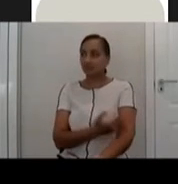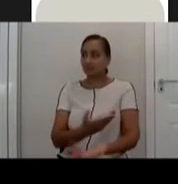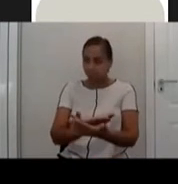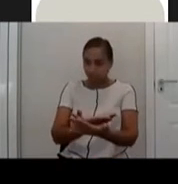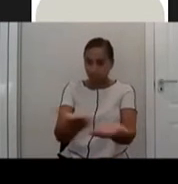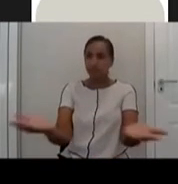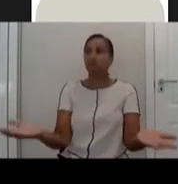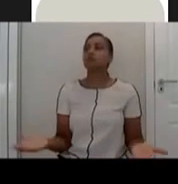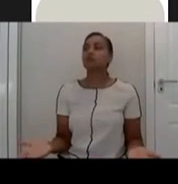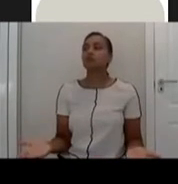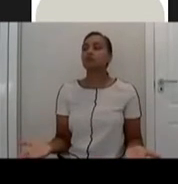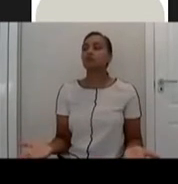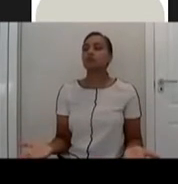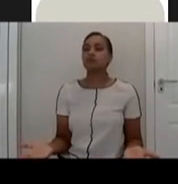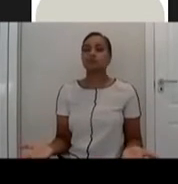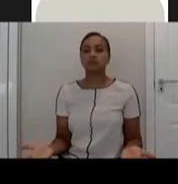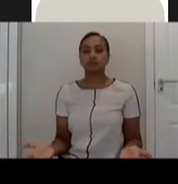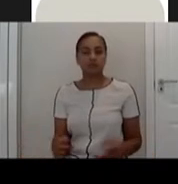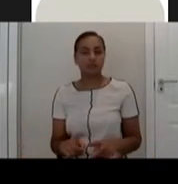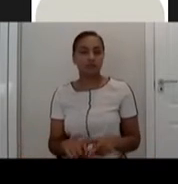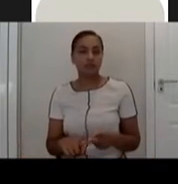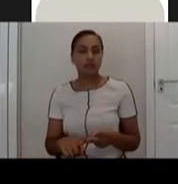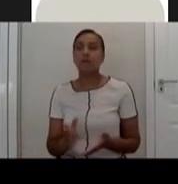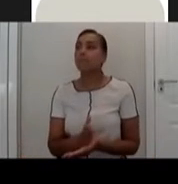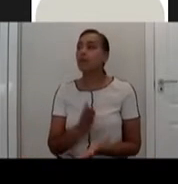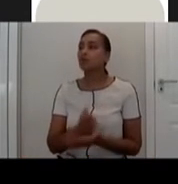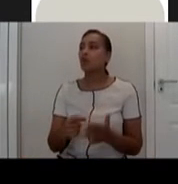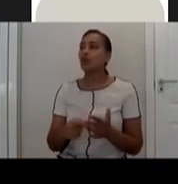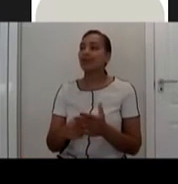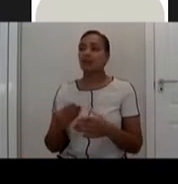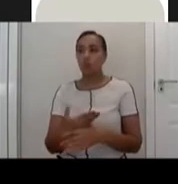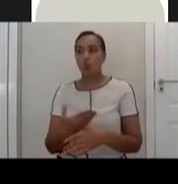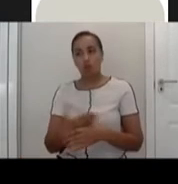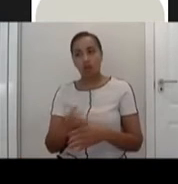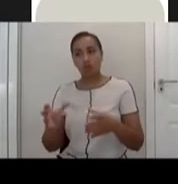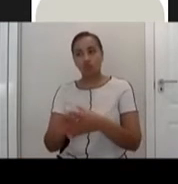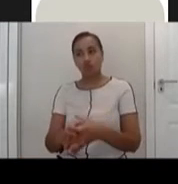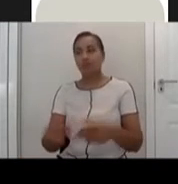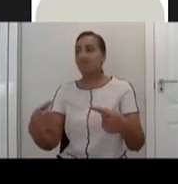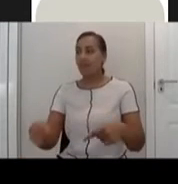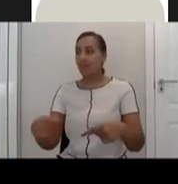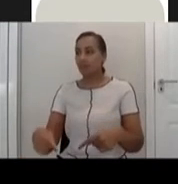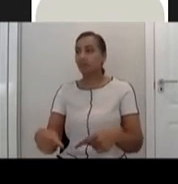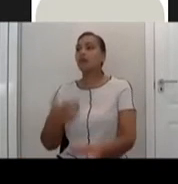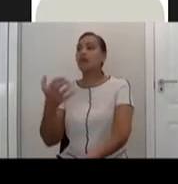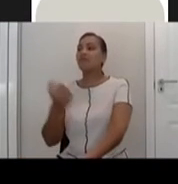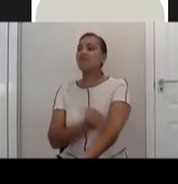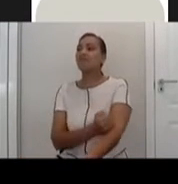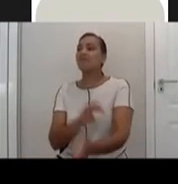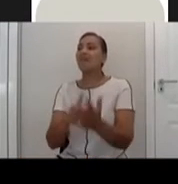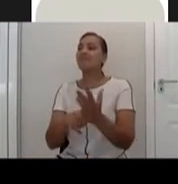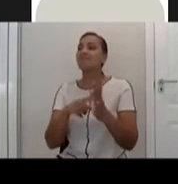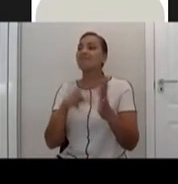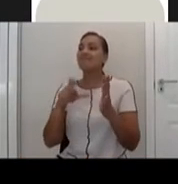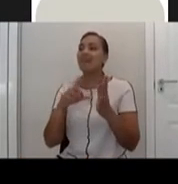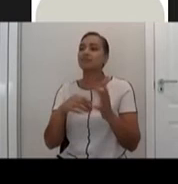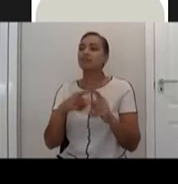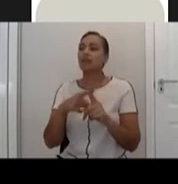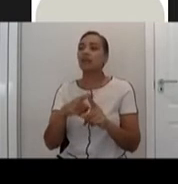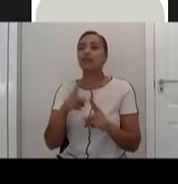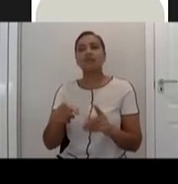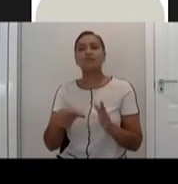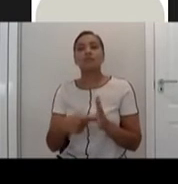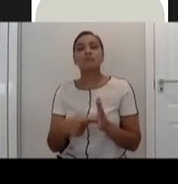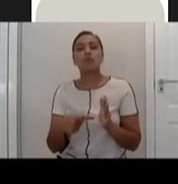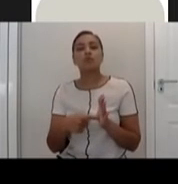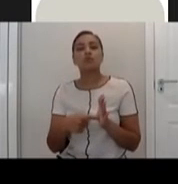of those groups, and also our key worker groups as well. And that's that's